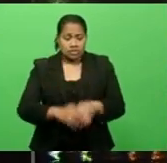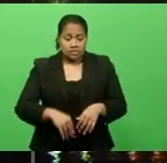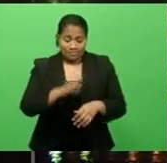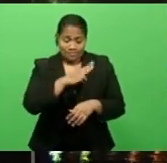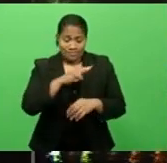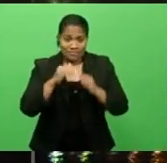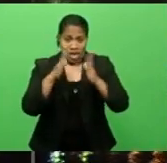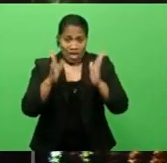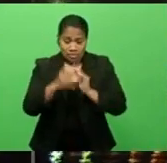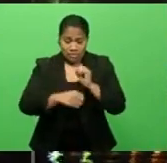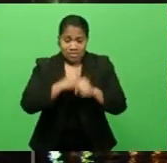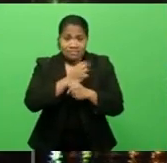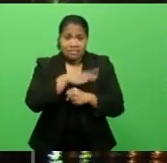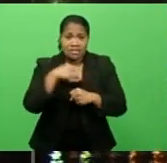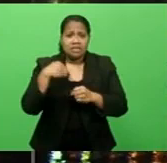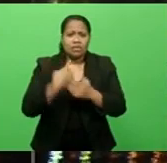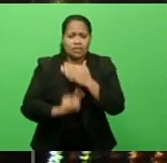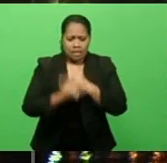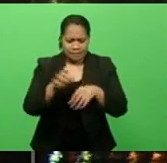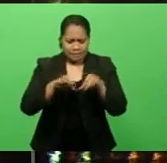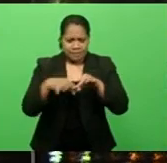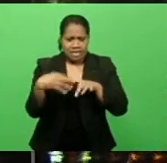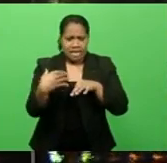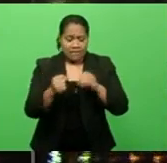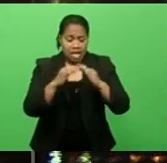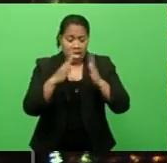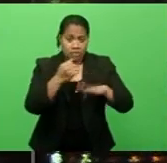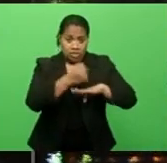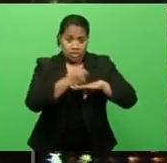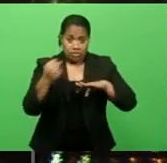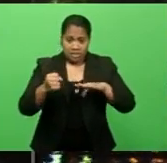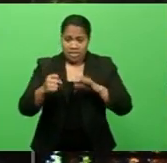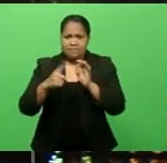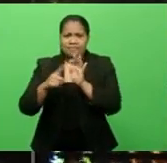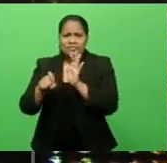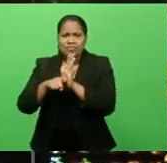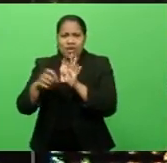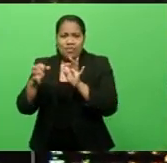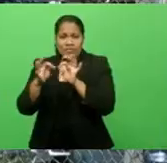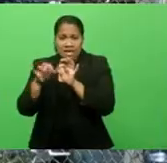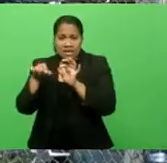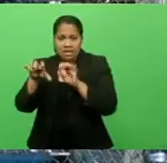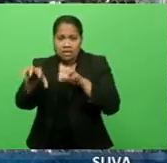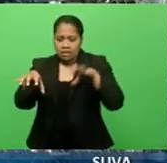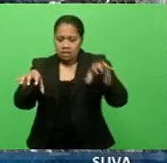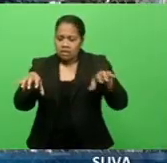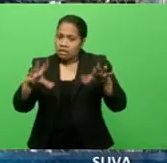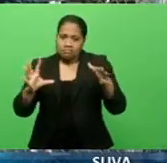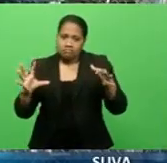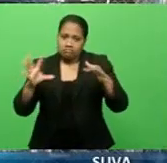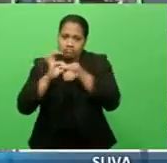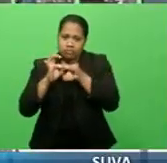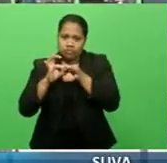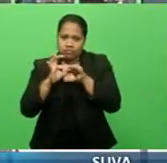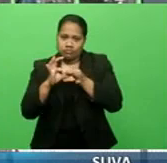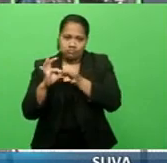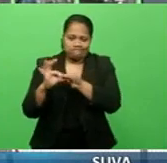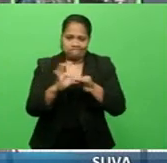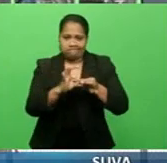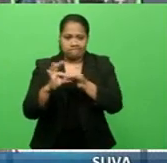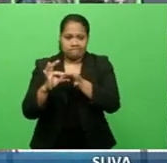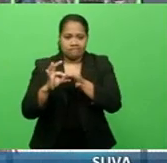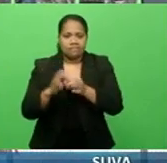Housing Authority and the Public Rental Board. Pranita Prakash reports. The Housing Minister believes the merger of the